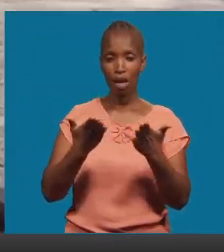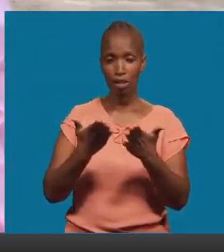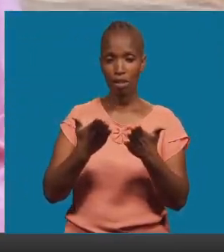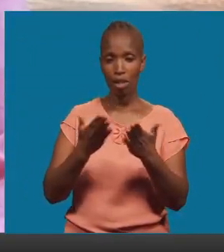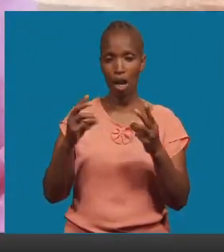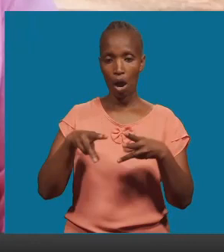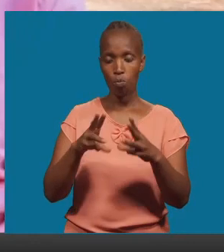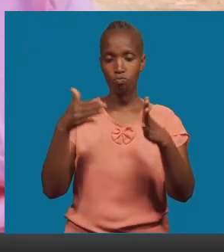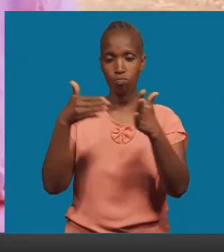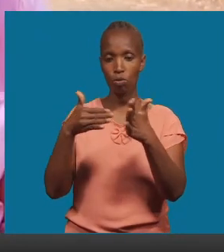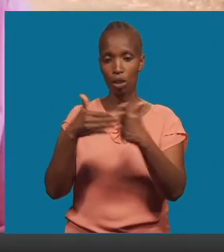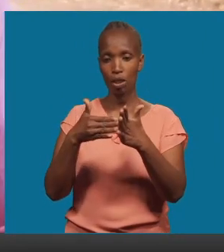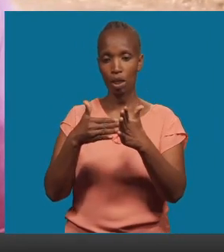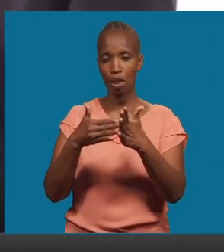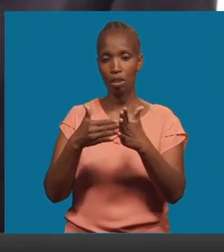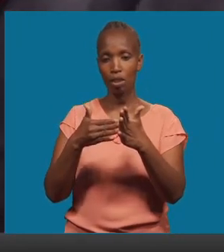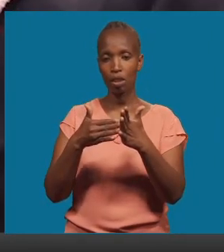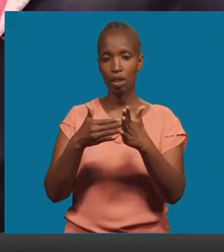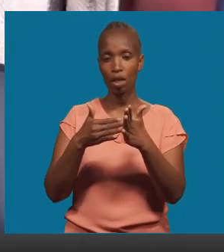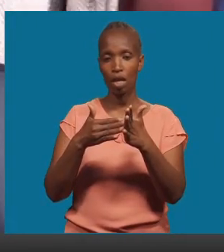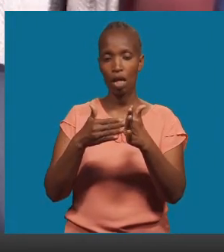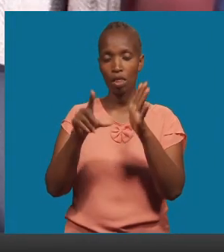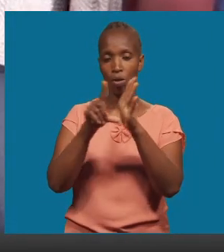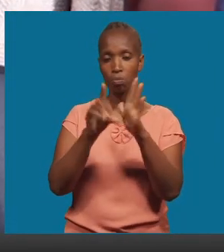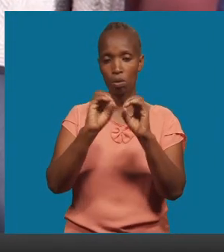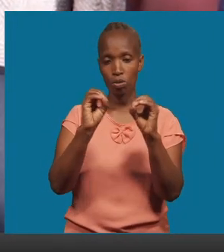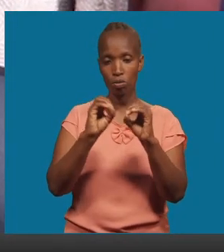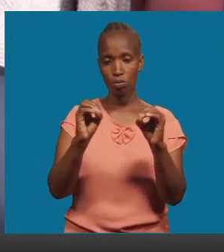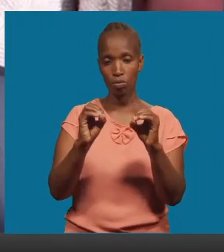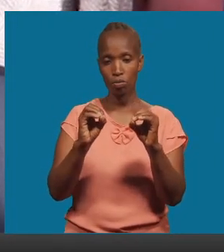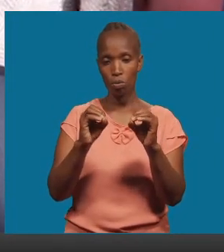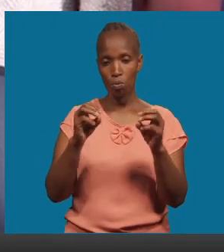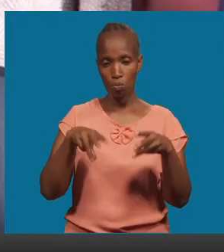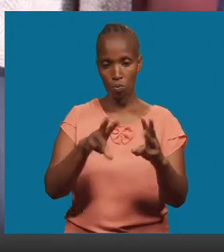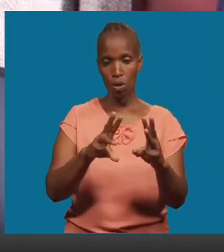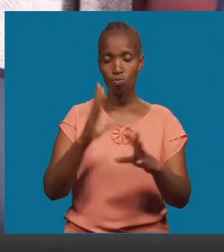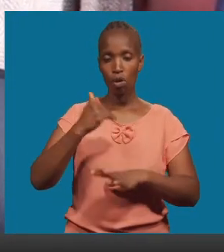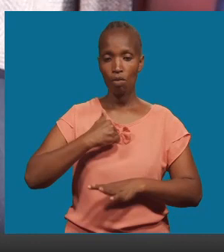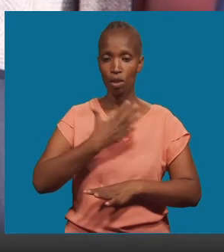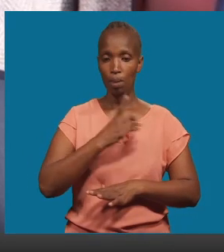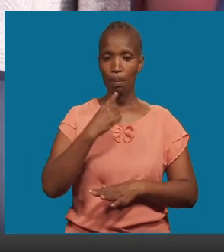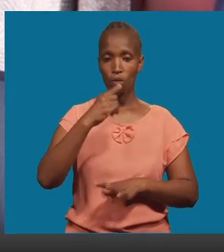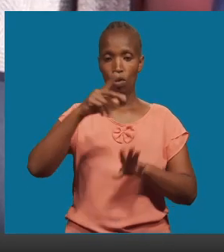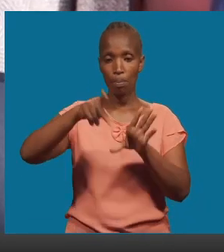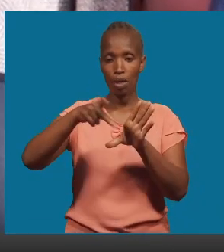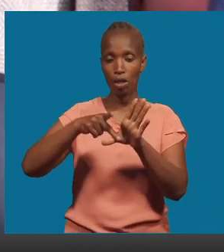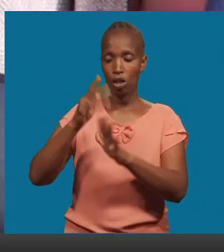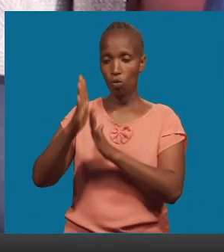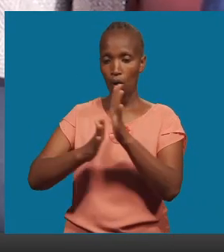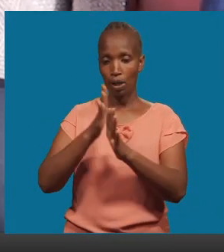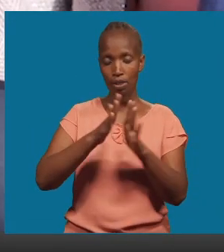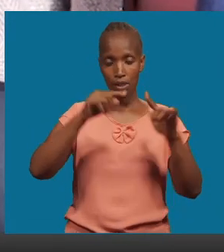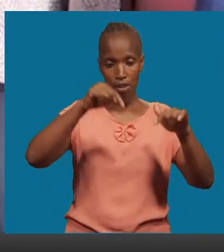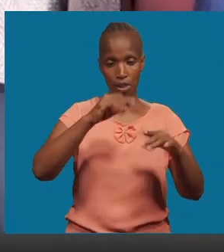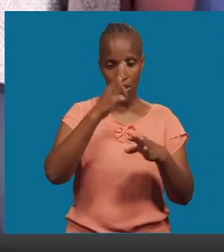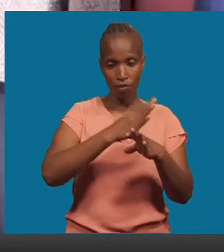zina alama na vigezo vya kuzuia utapeli wa aina yoyote. I think it is in that spirit that we had a meeting with the governor, who also really